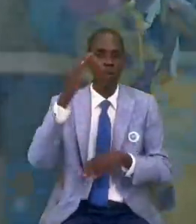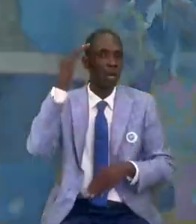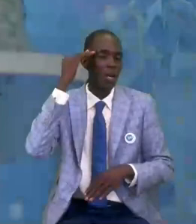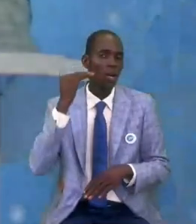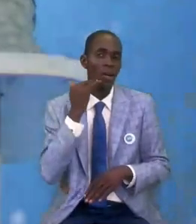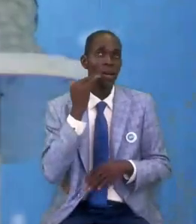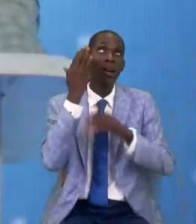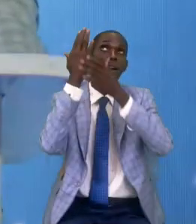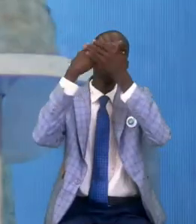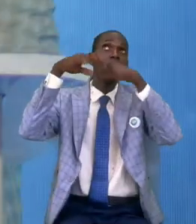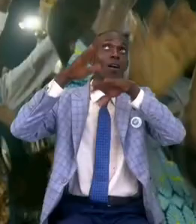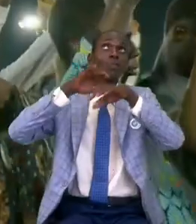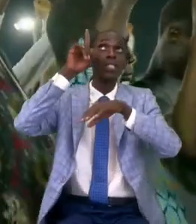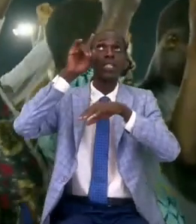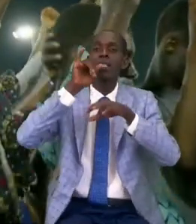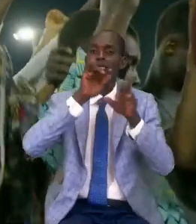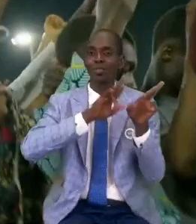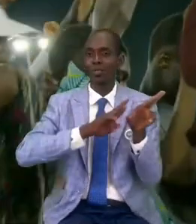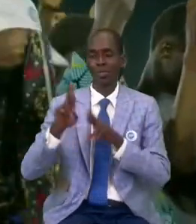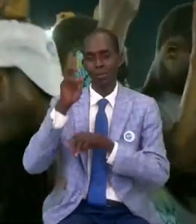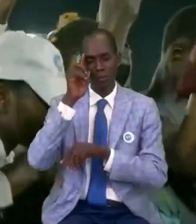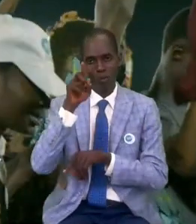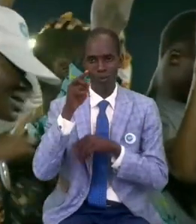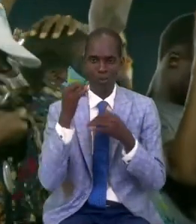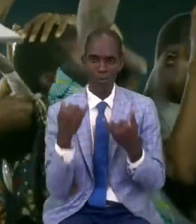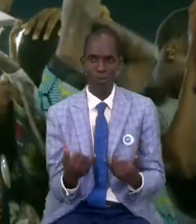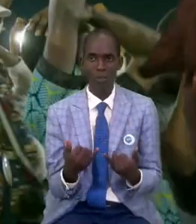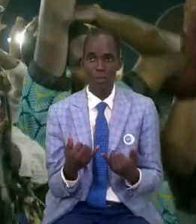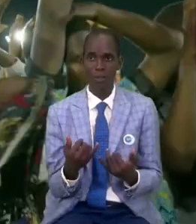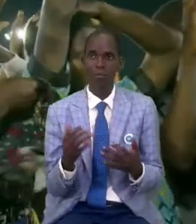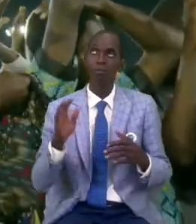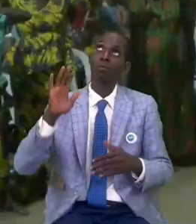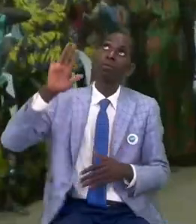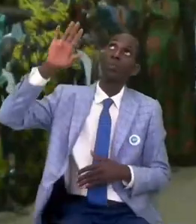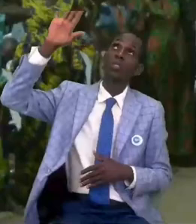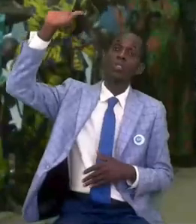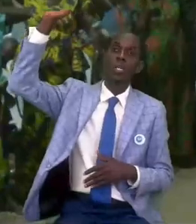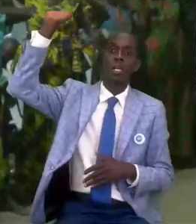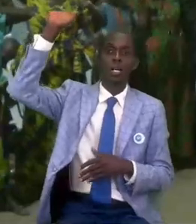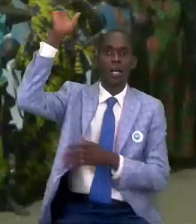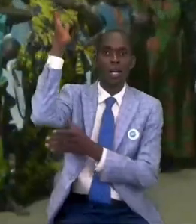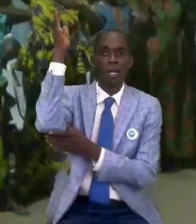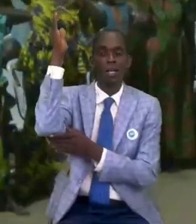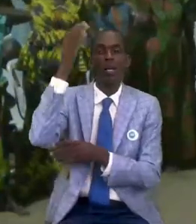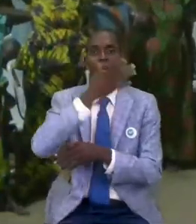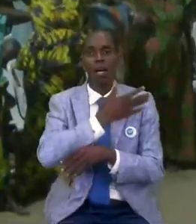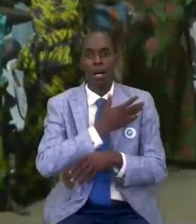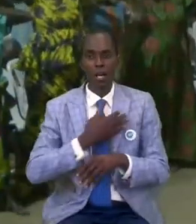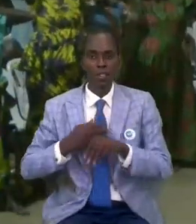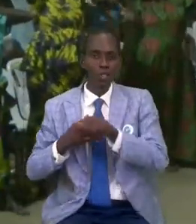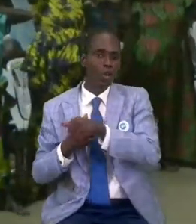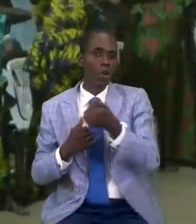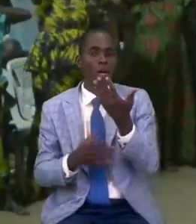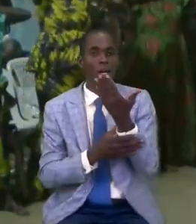Raise up that hand, and then you lay the hand, if you can, where you have the suffering, and healing has